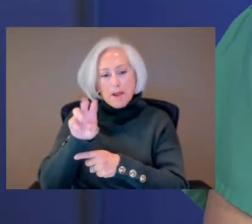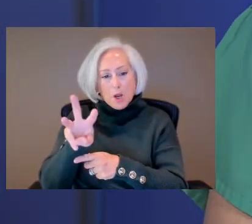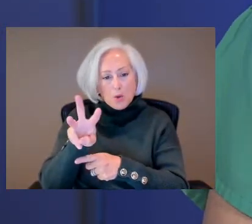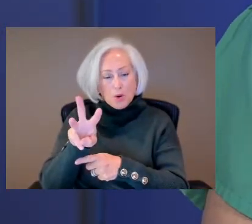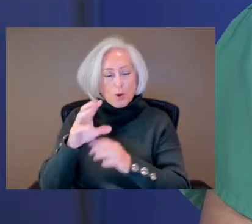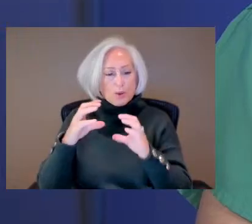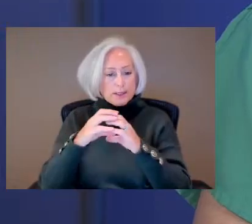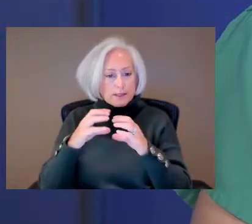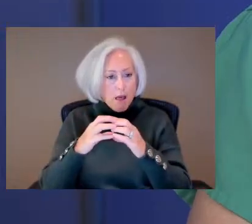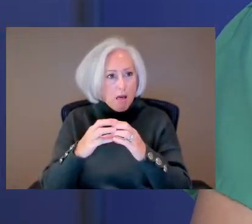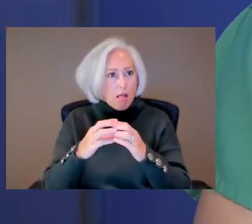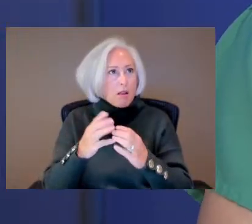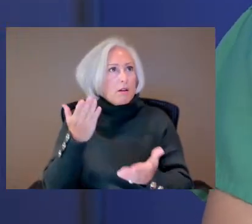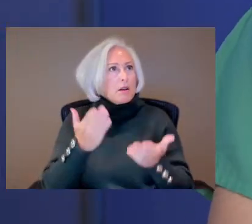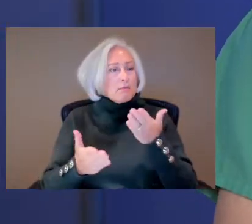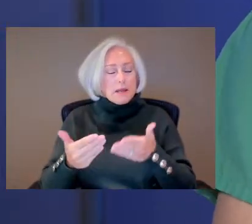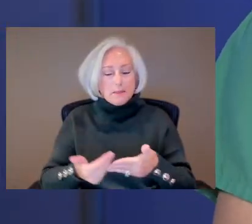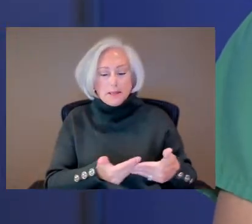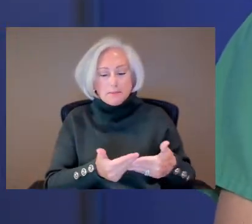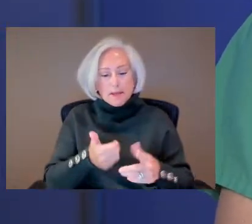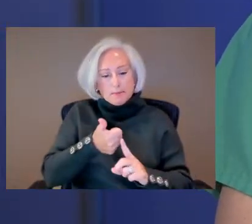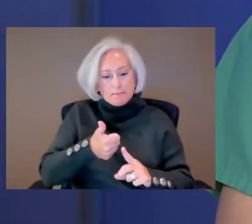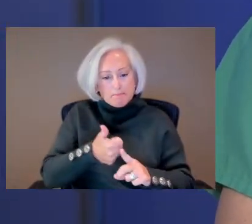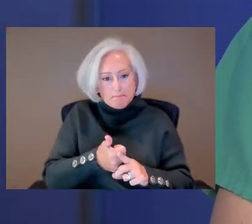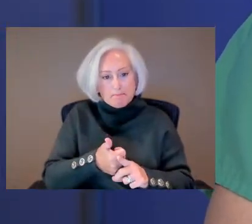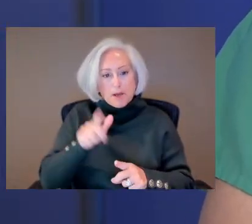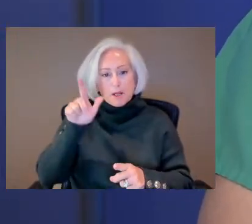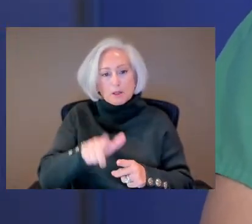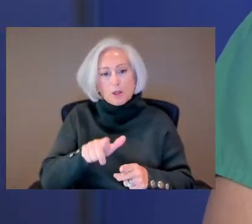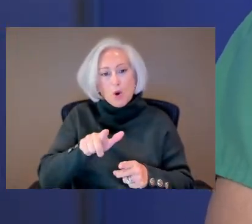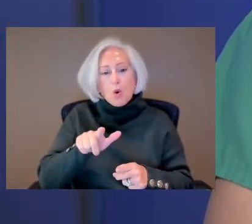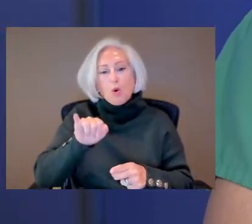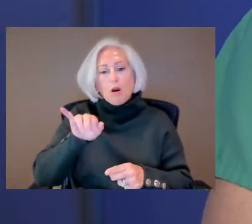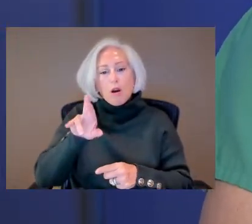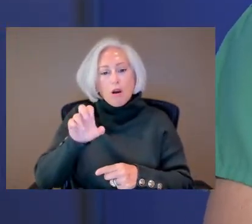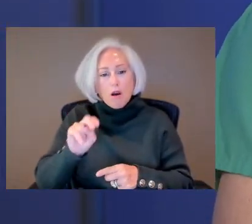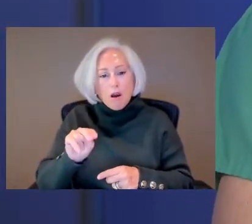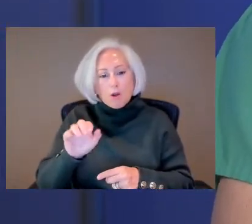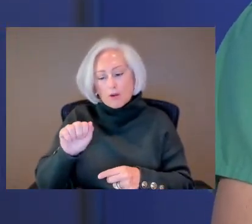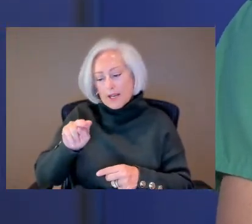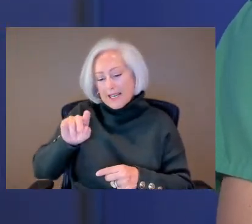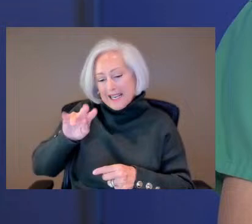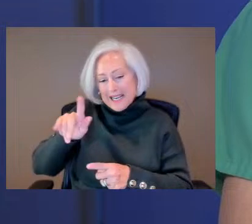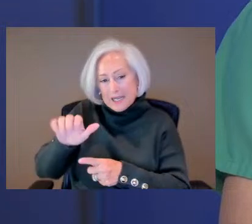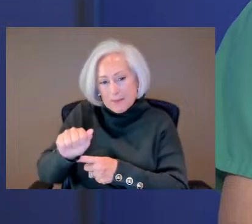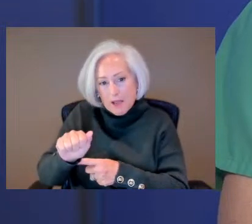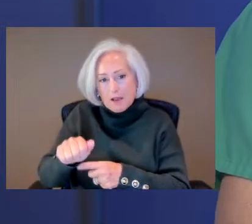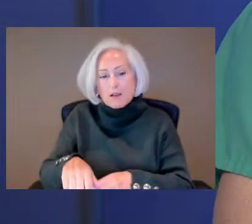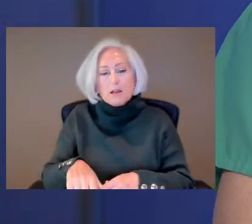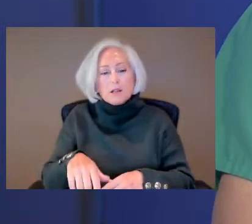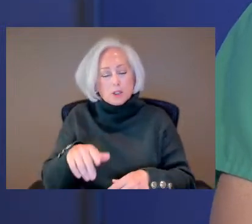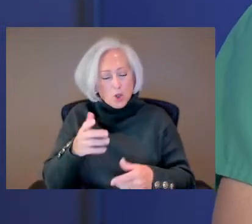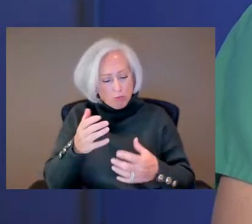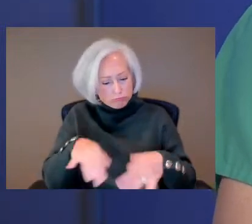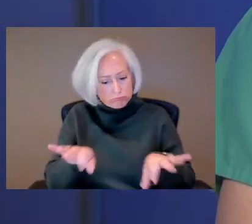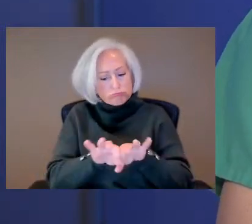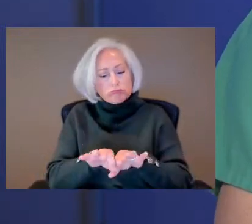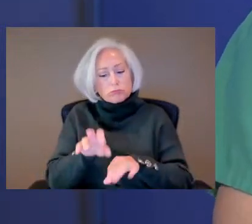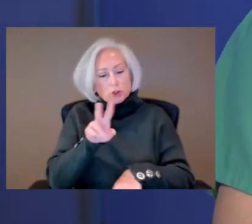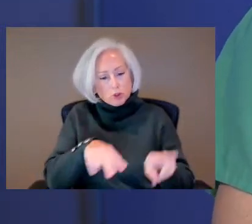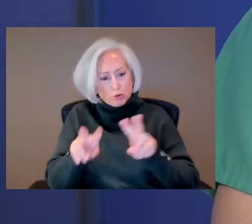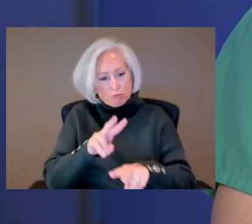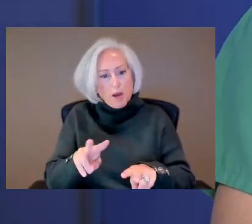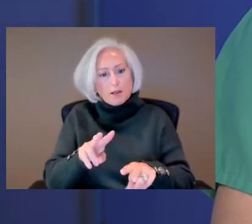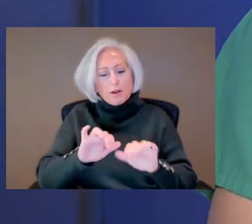causing lower immunity in the kiddo as well. And so we like to monitor growth of these babies on approximately every